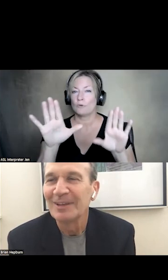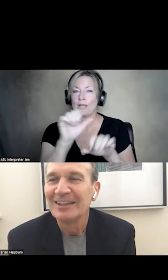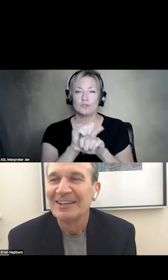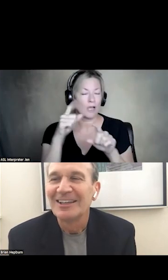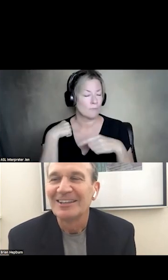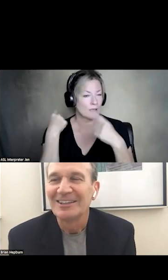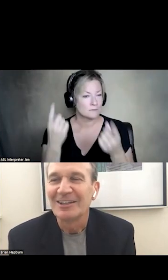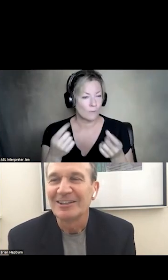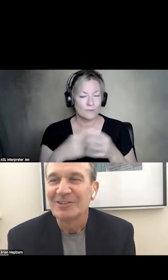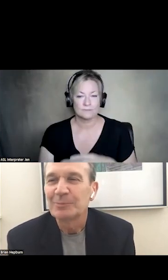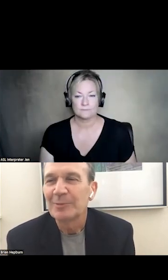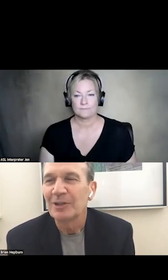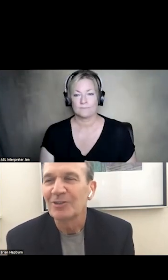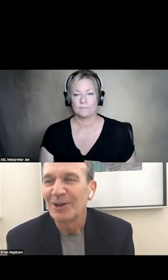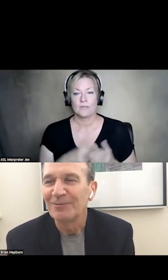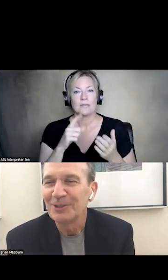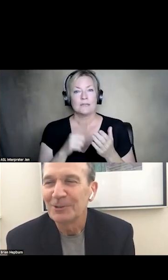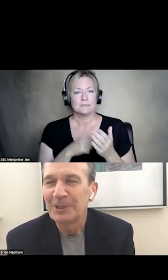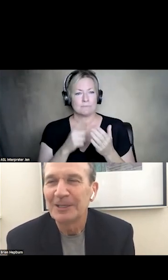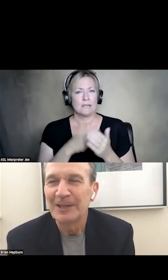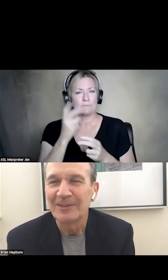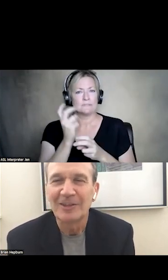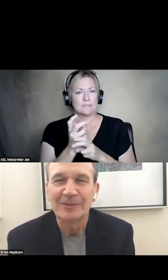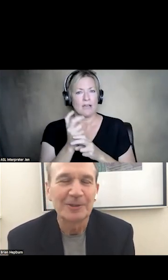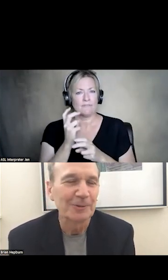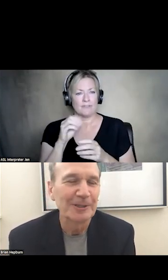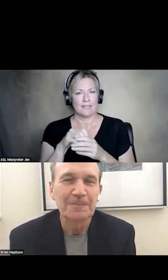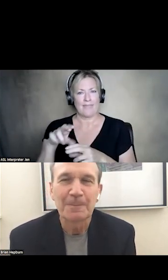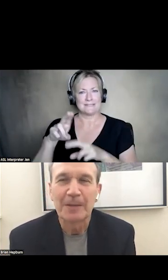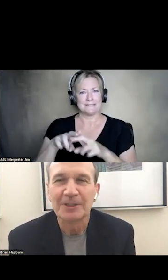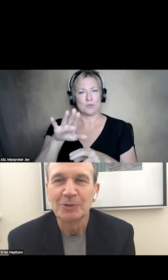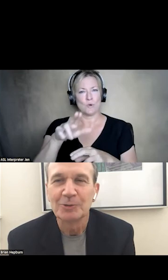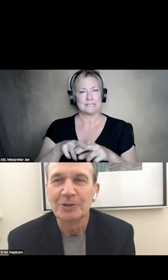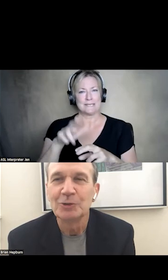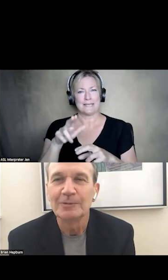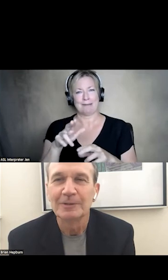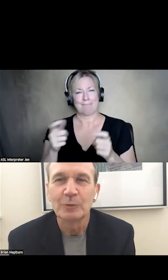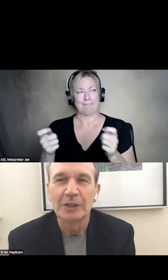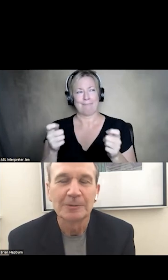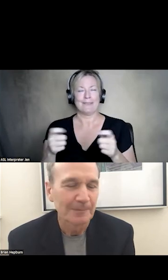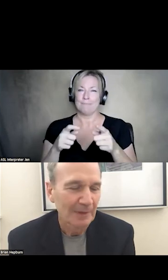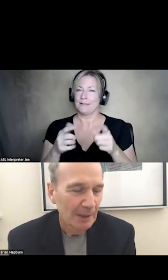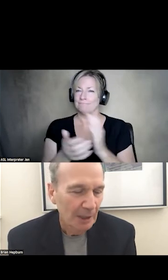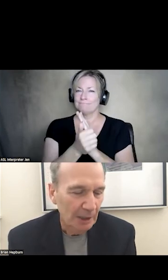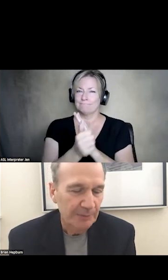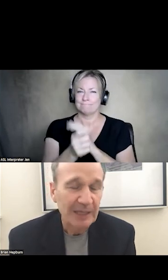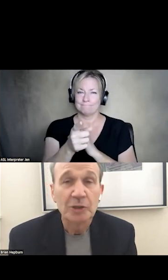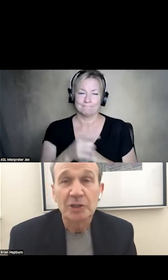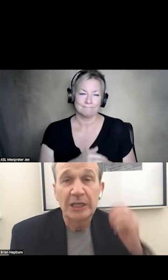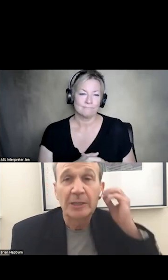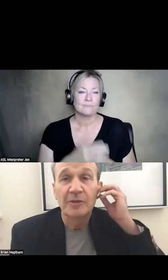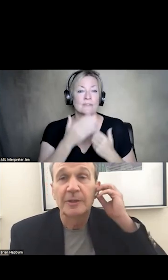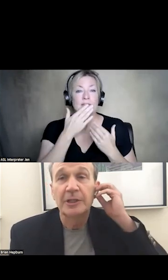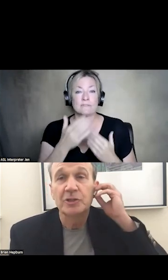always. Sometimes it's tough, you know, being in that seat that you're in, but you do it very well. Thank